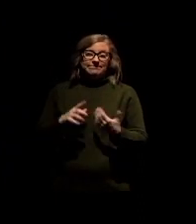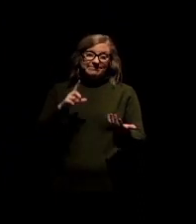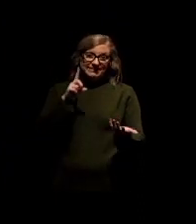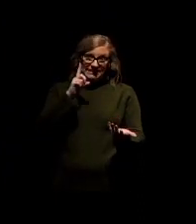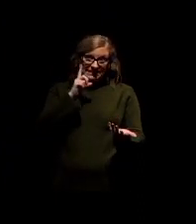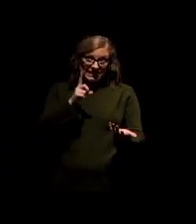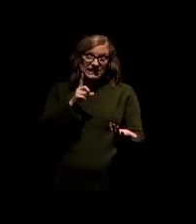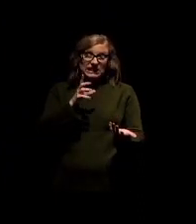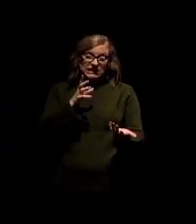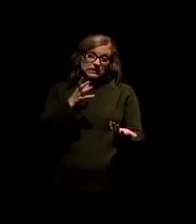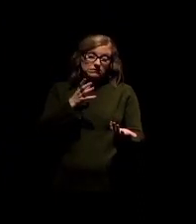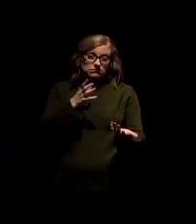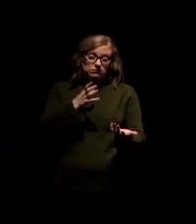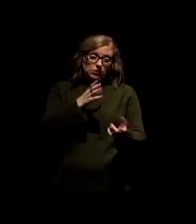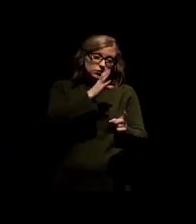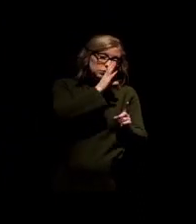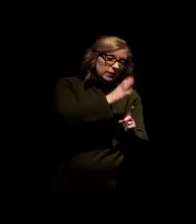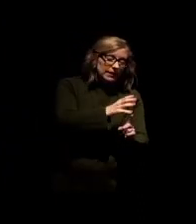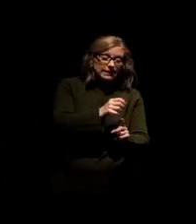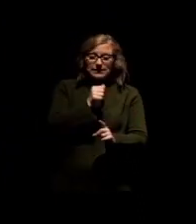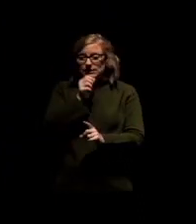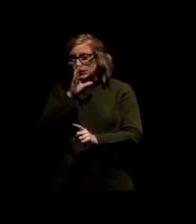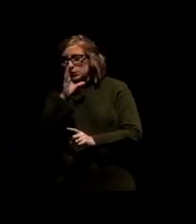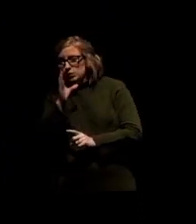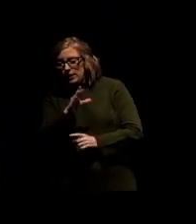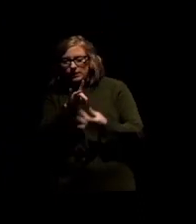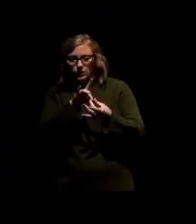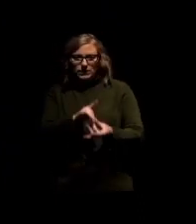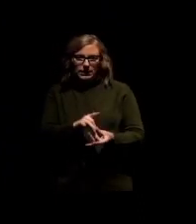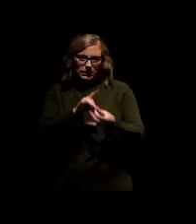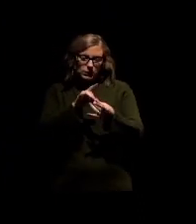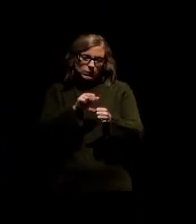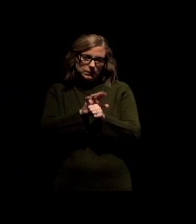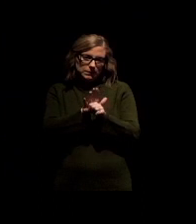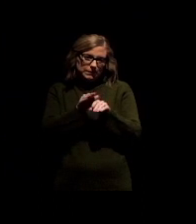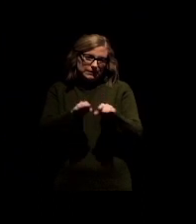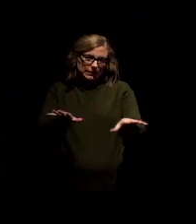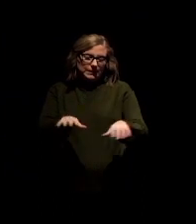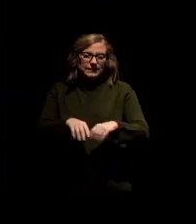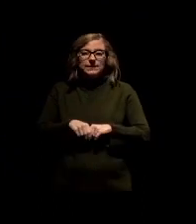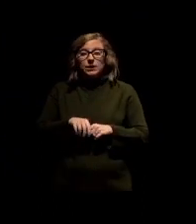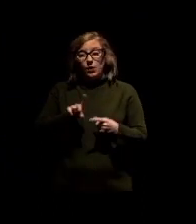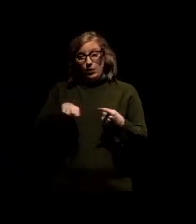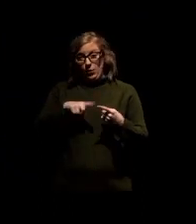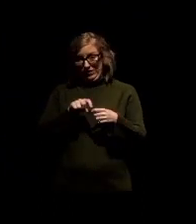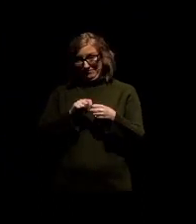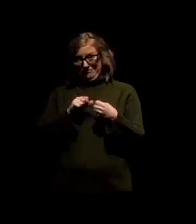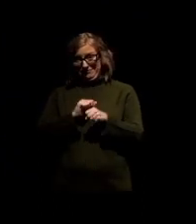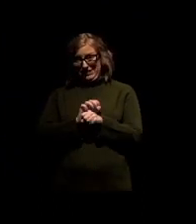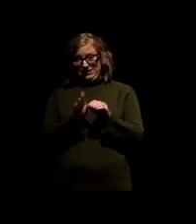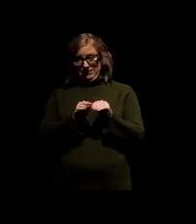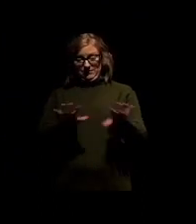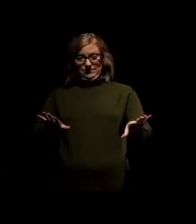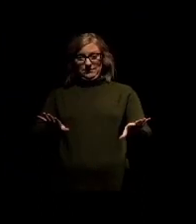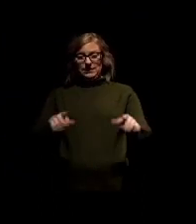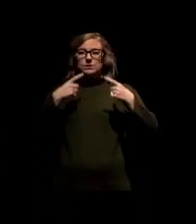directly and indirectly related specifically to the pandemic. When the pandemic happened and it was announced